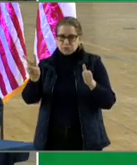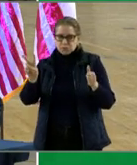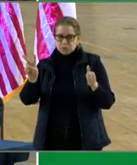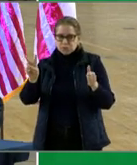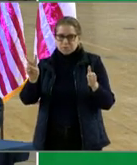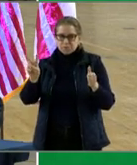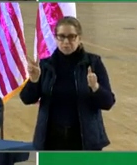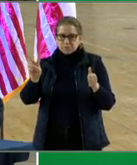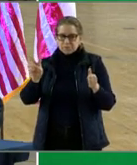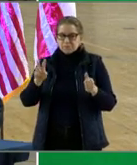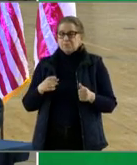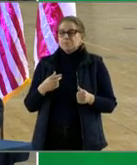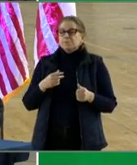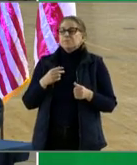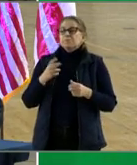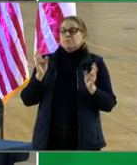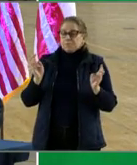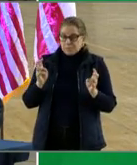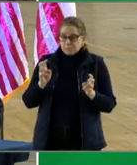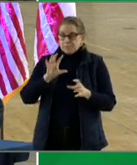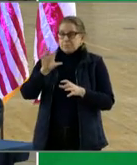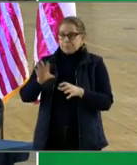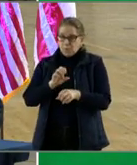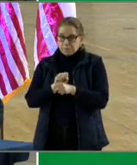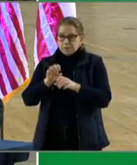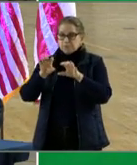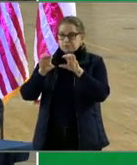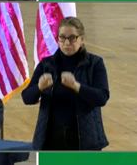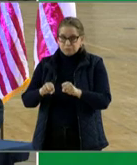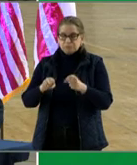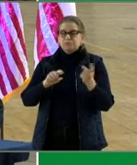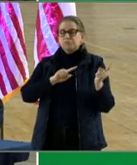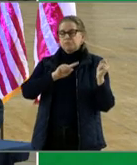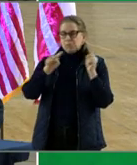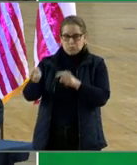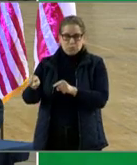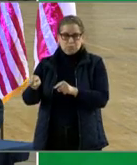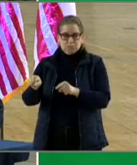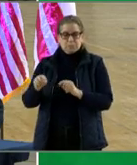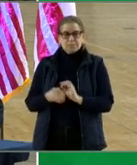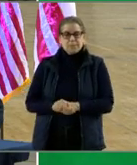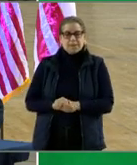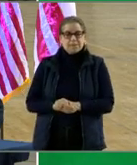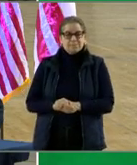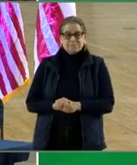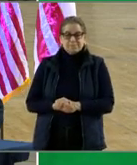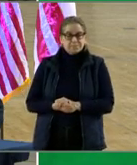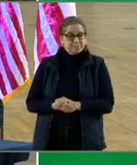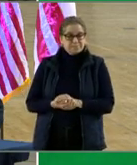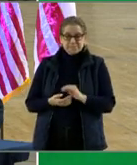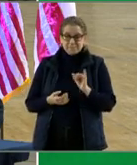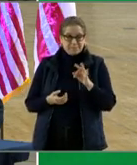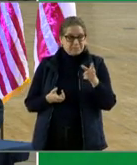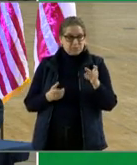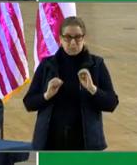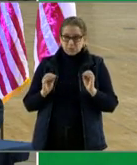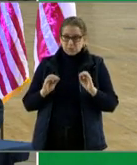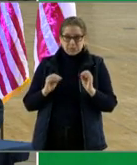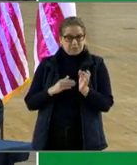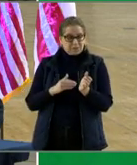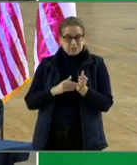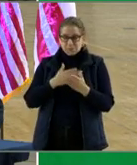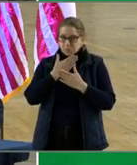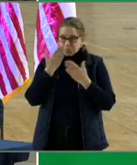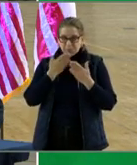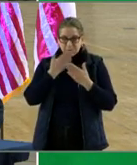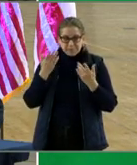people who are not connected to a healthcare provider and believe they have signs and symptoms, they can get that clinical assessment through our